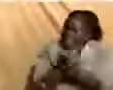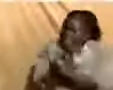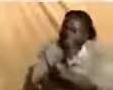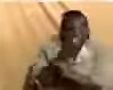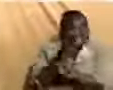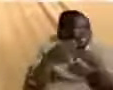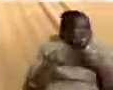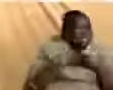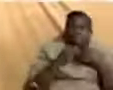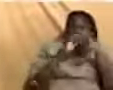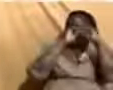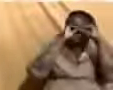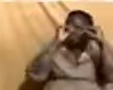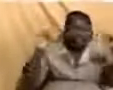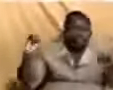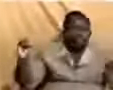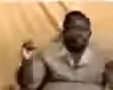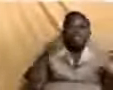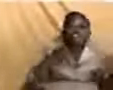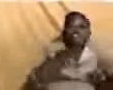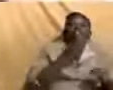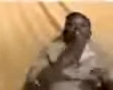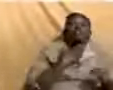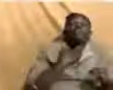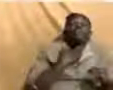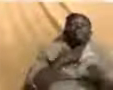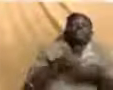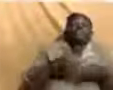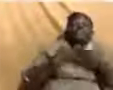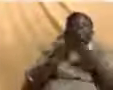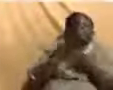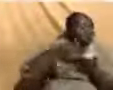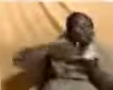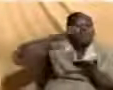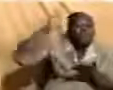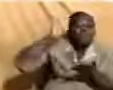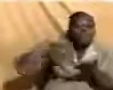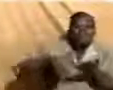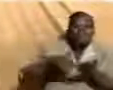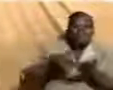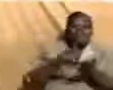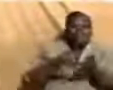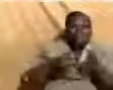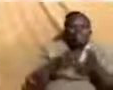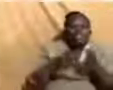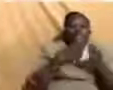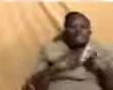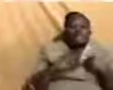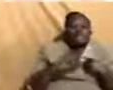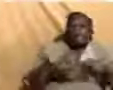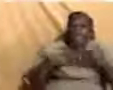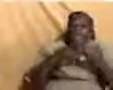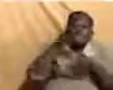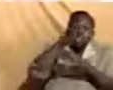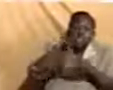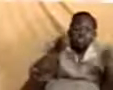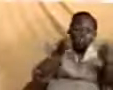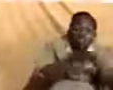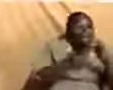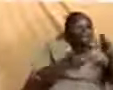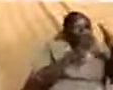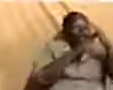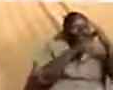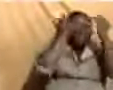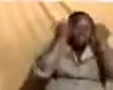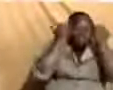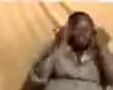is not allowable. He wants to be given more than we, the people, gave him. And you, as the Supreme Court, in being faithful to